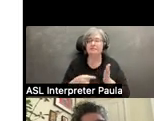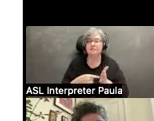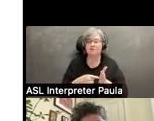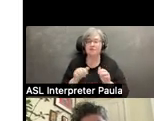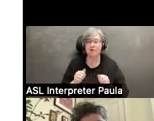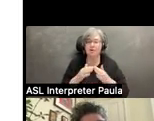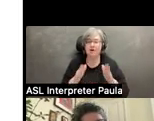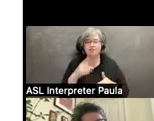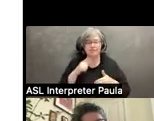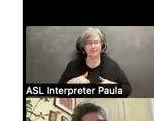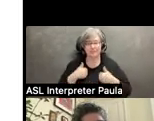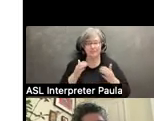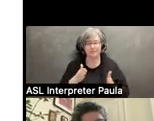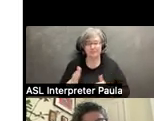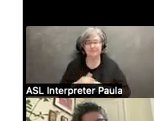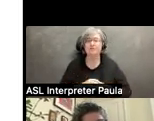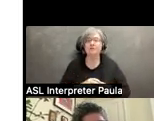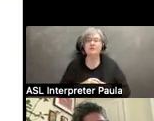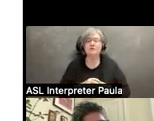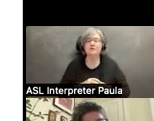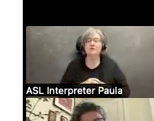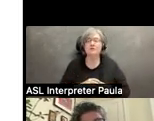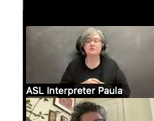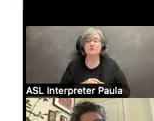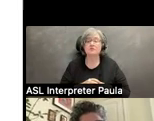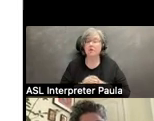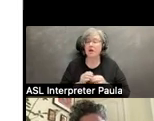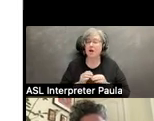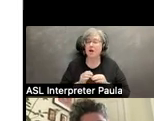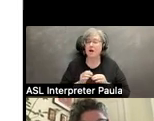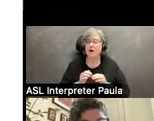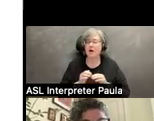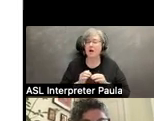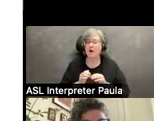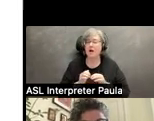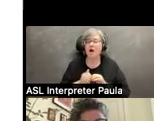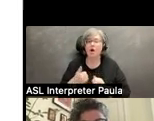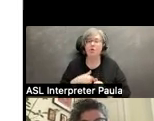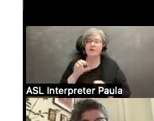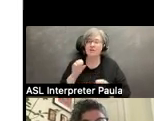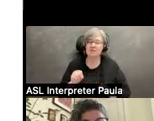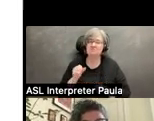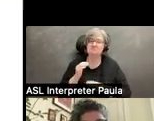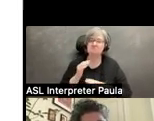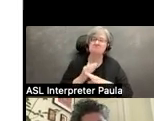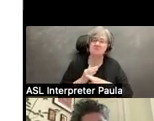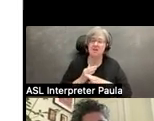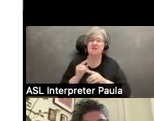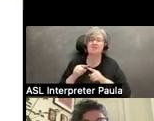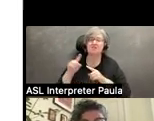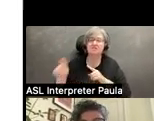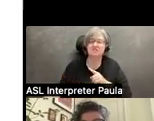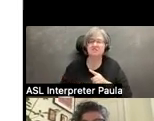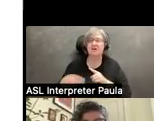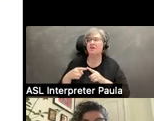for survivors, and ways in which we can interrupt the cycle of housing insecurity in